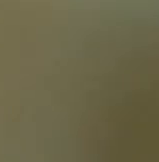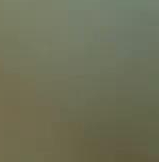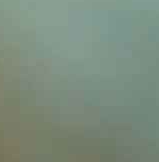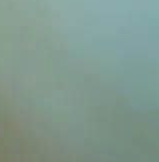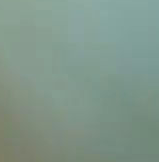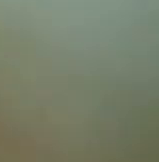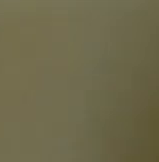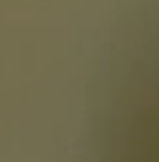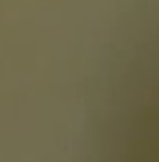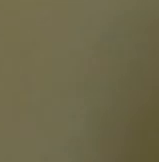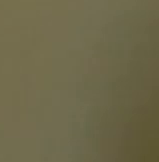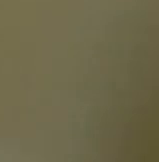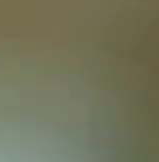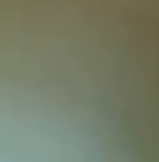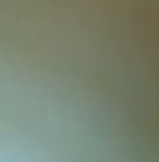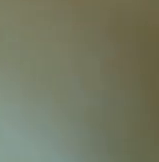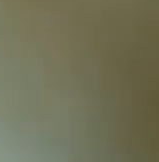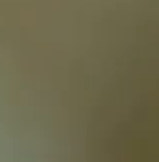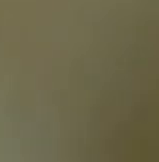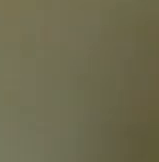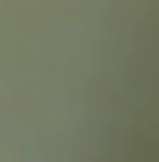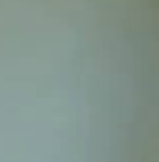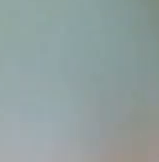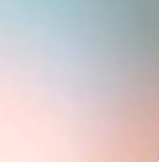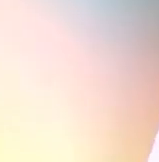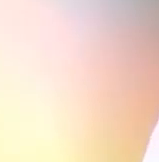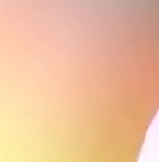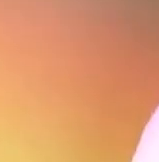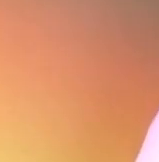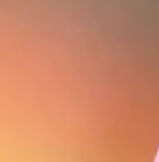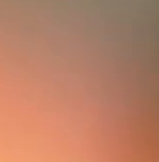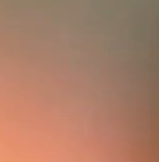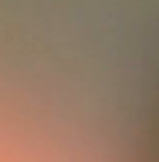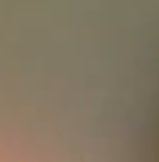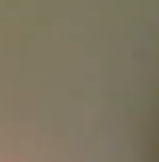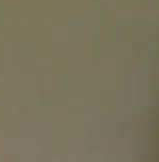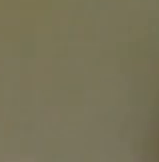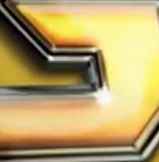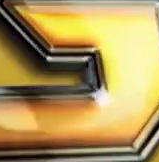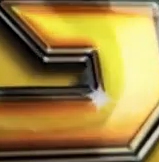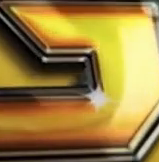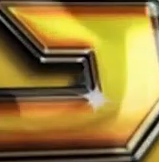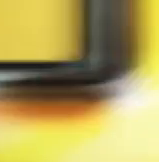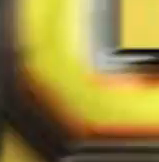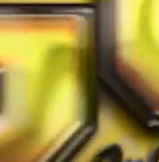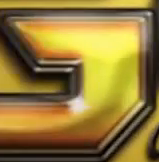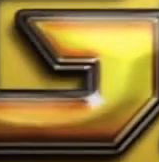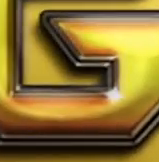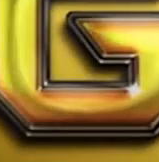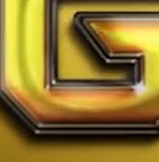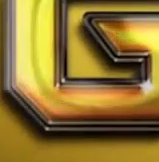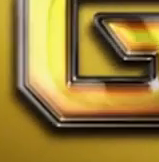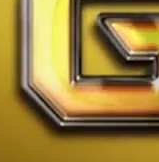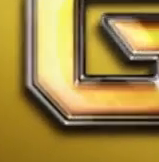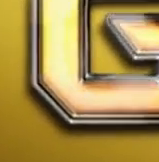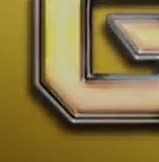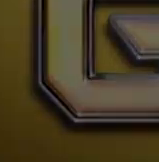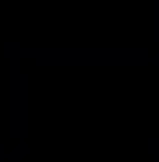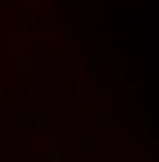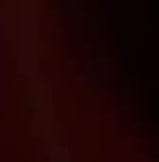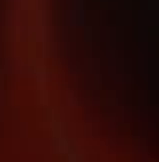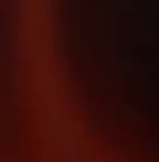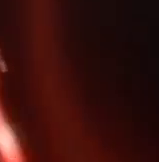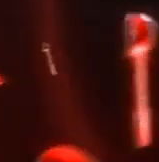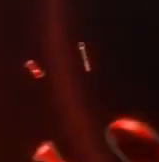Bola, I'm Miri, I'm from Lotoka, and I love Gold FM because they play all my classic hits. Gold FM, only the classic